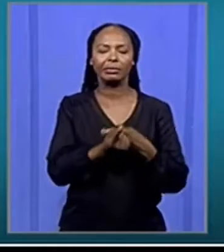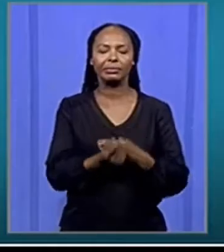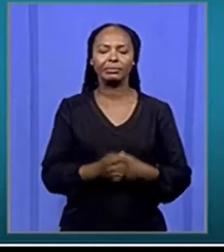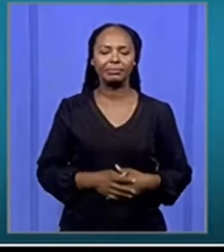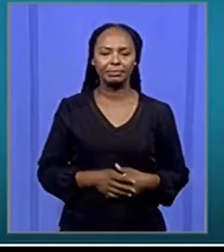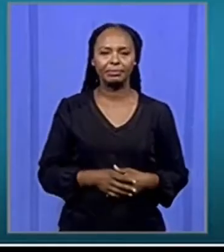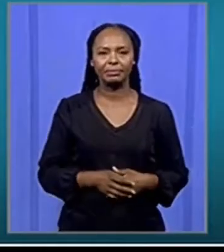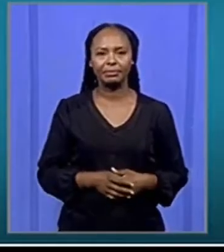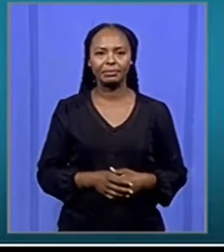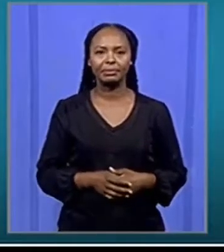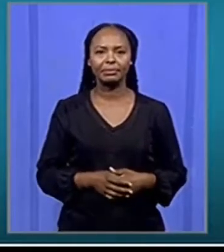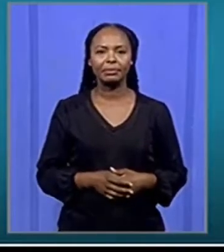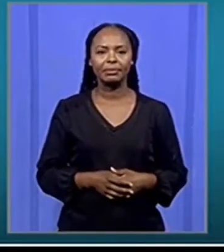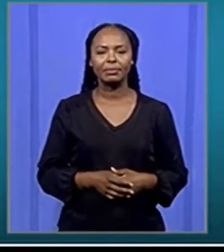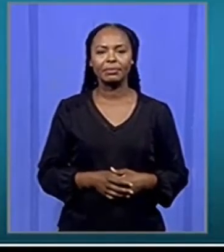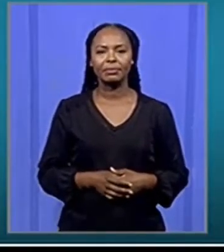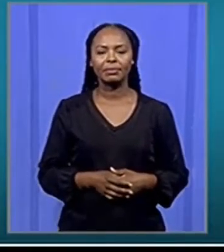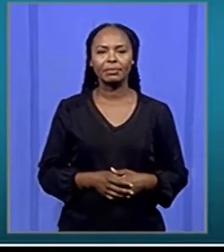thoma.